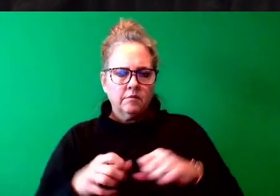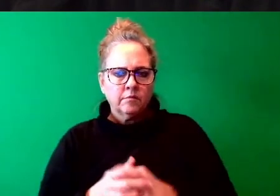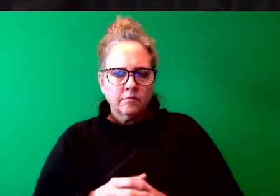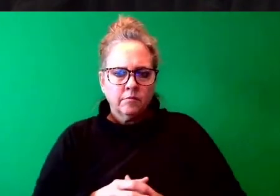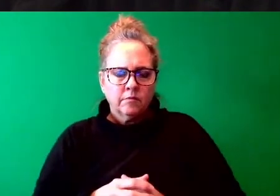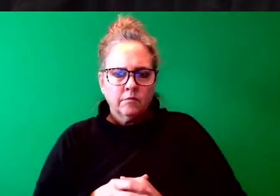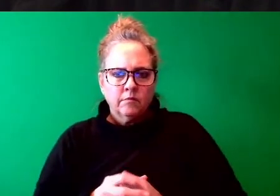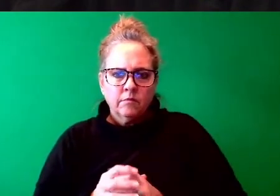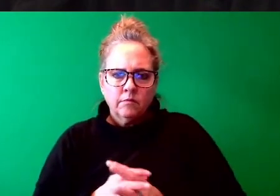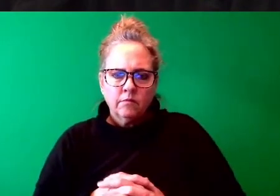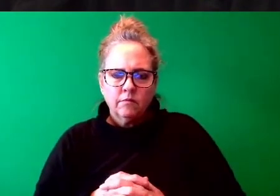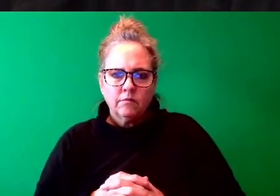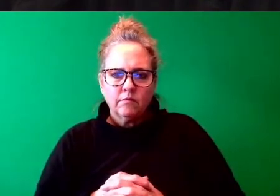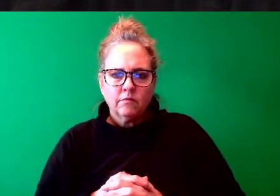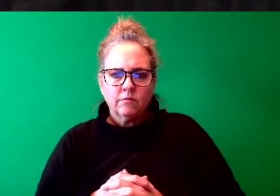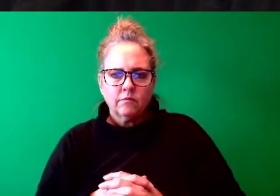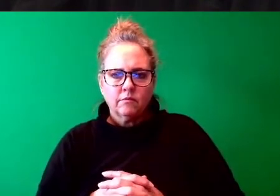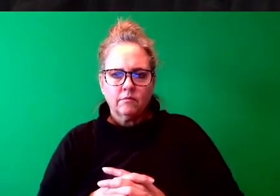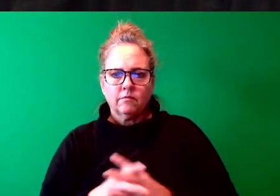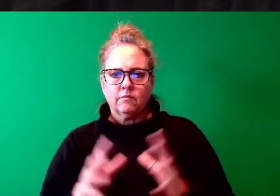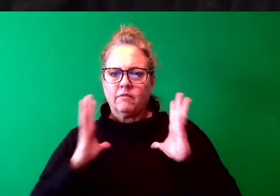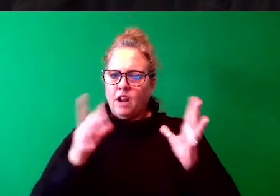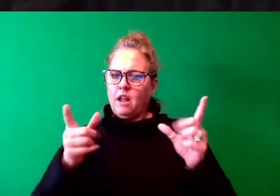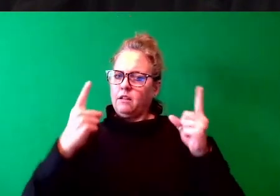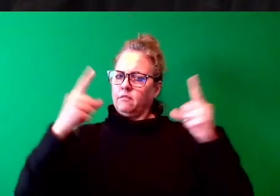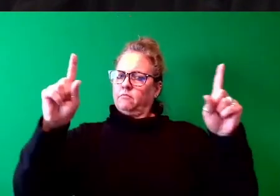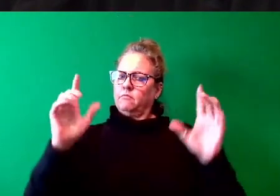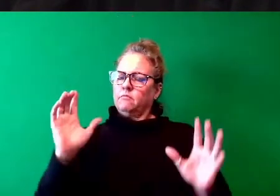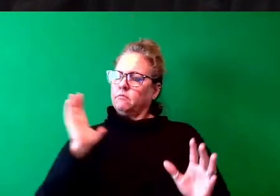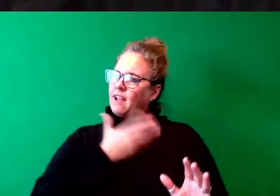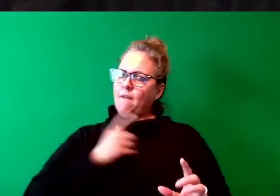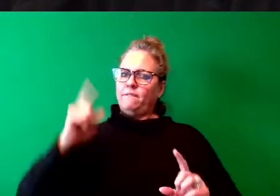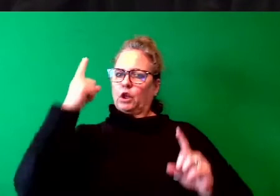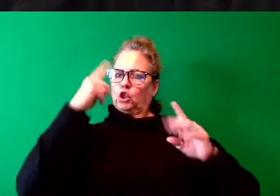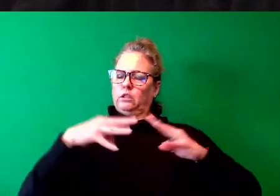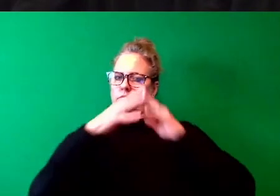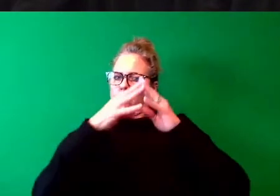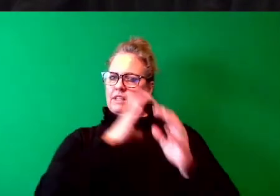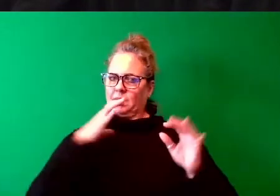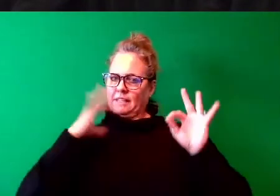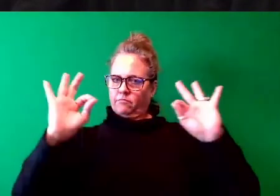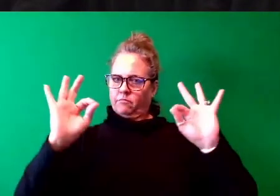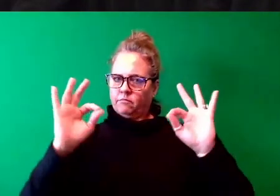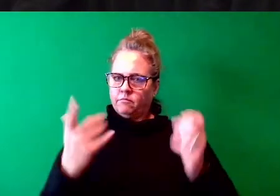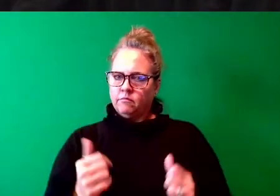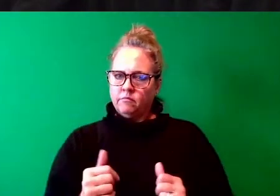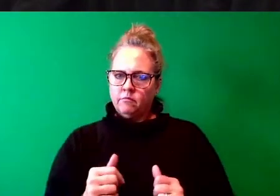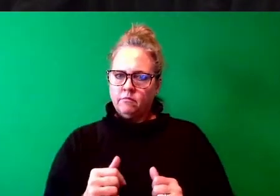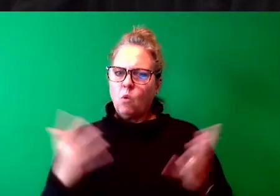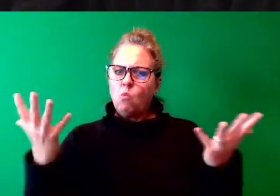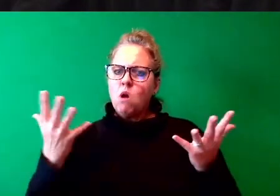got our first committee. And what are we going to call this committee? Staffing? No. Funding.